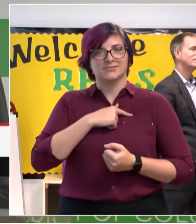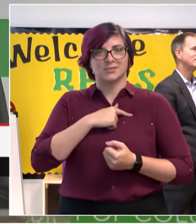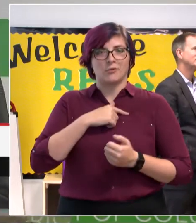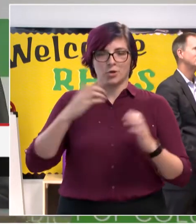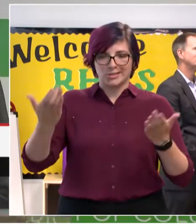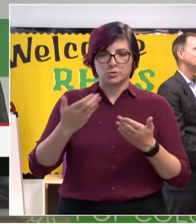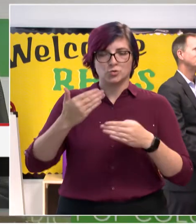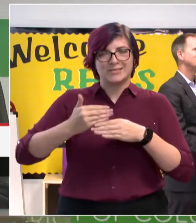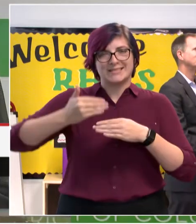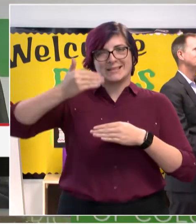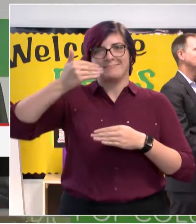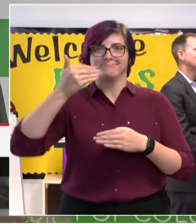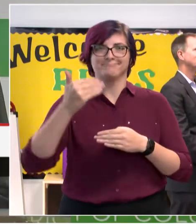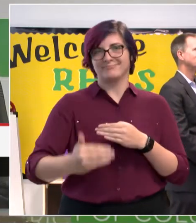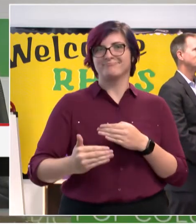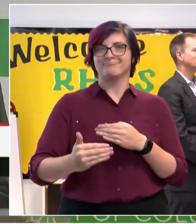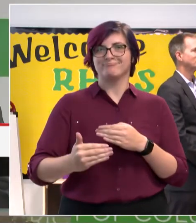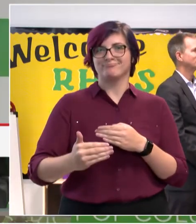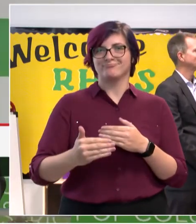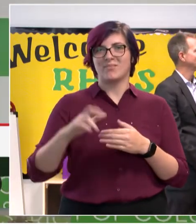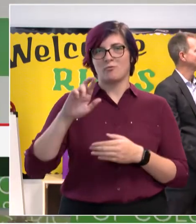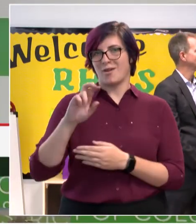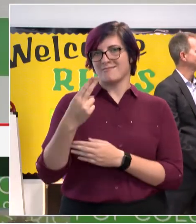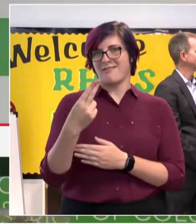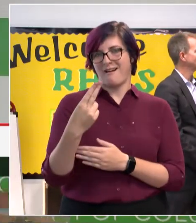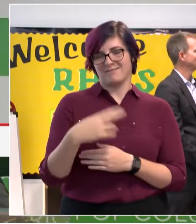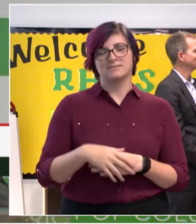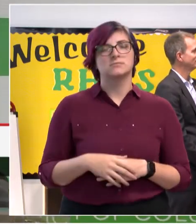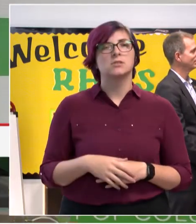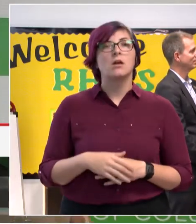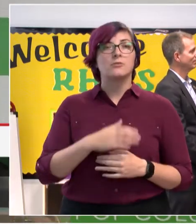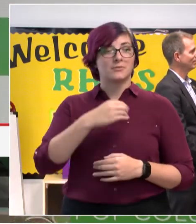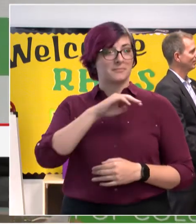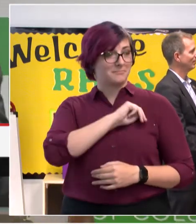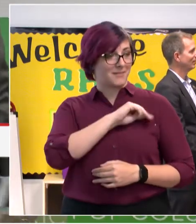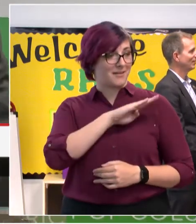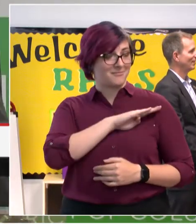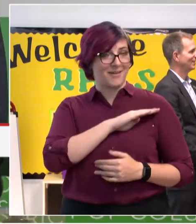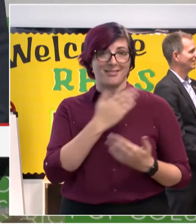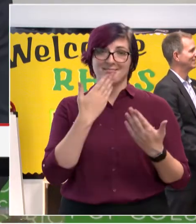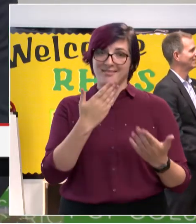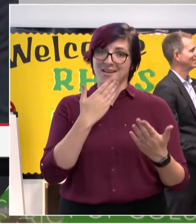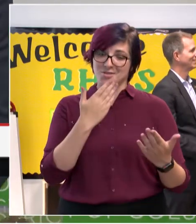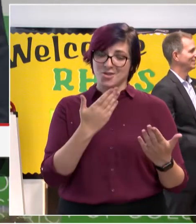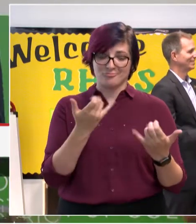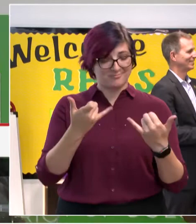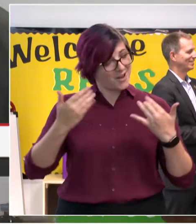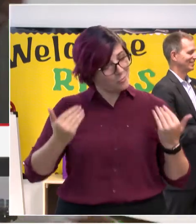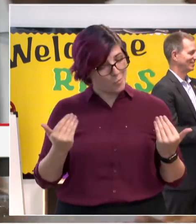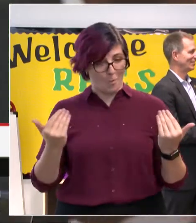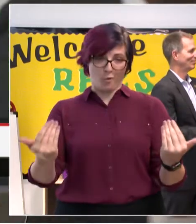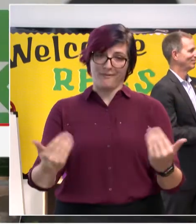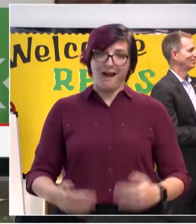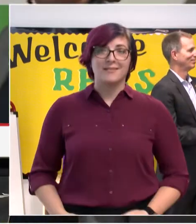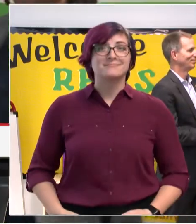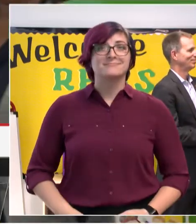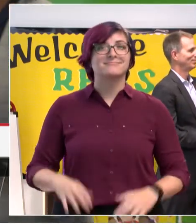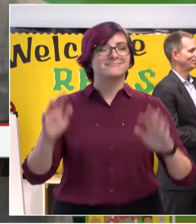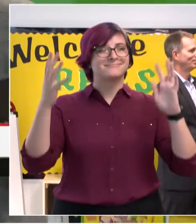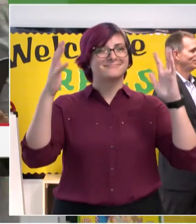at Randle Highlands. With that, Mayor Bowser, thank you, and move on. All right, thank you.